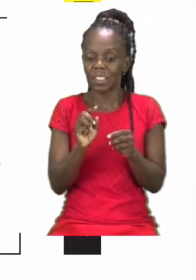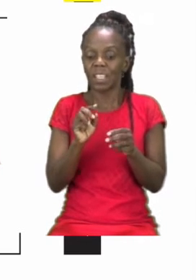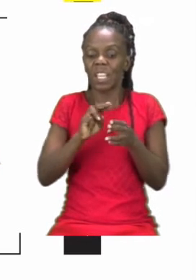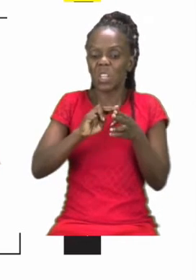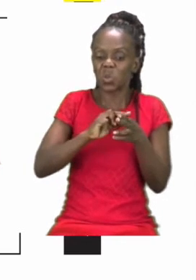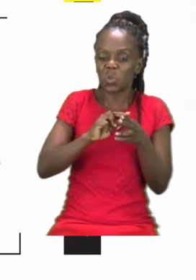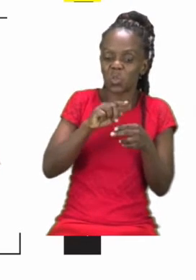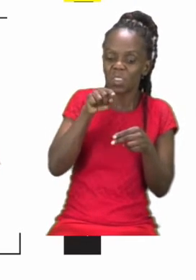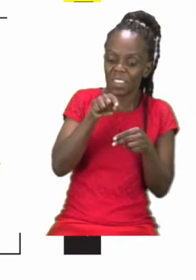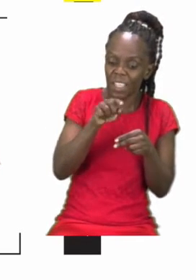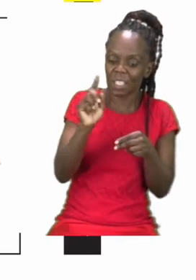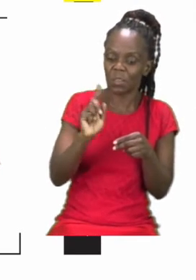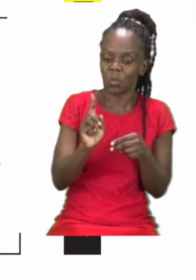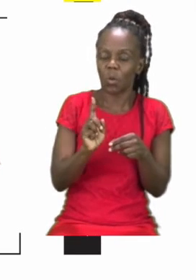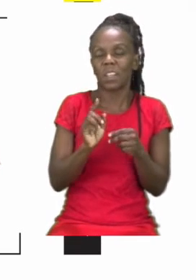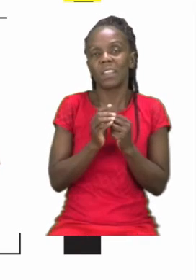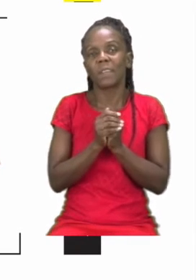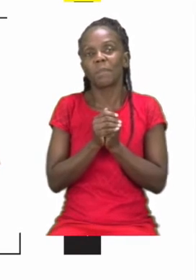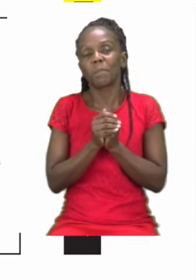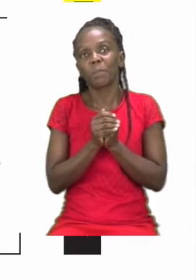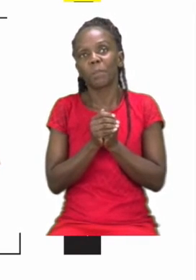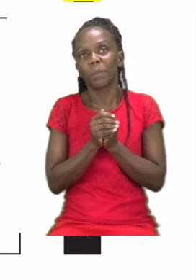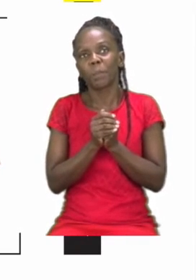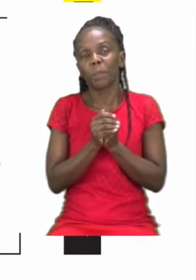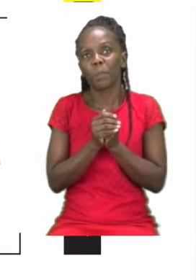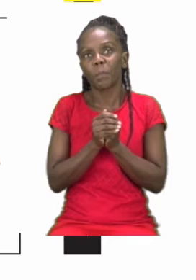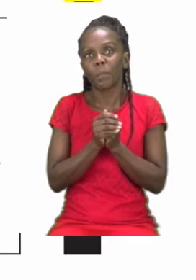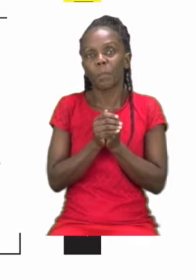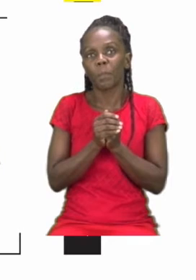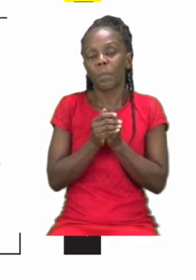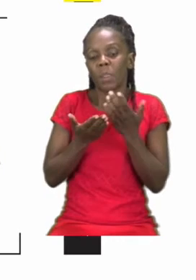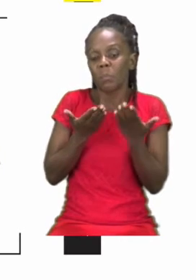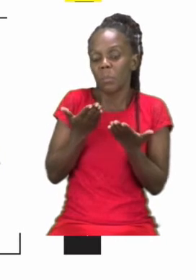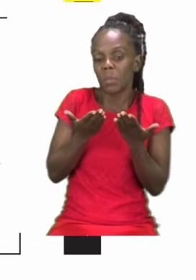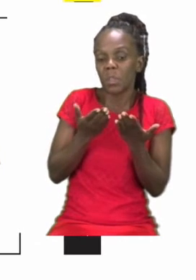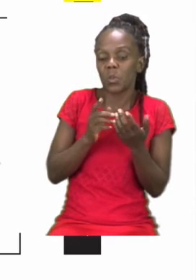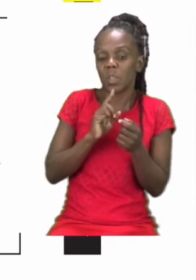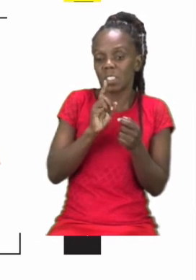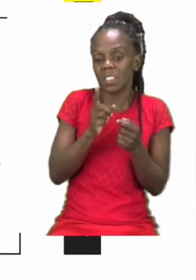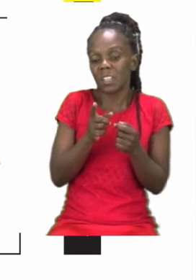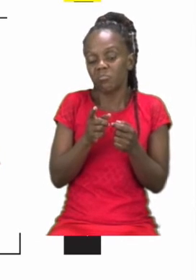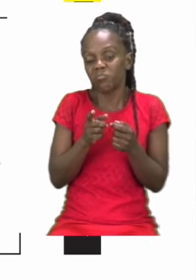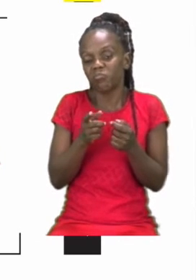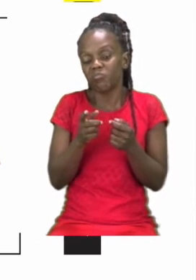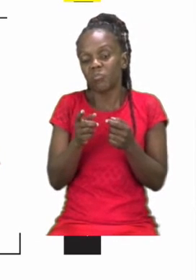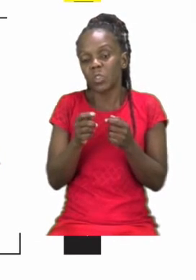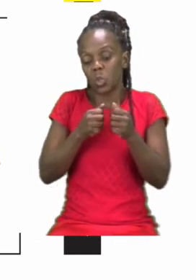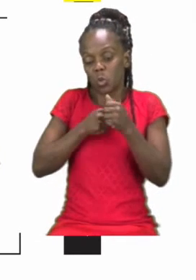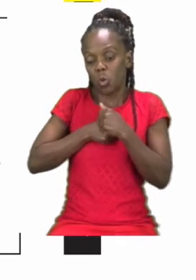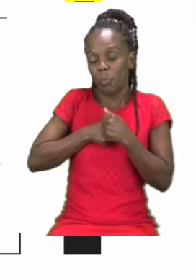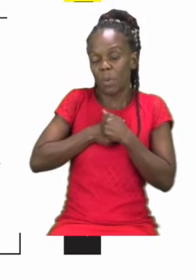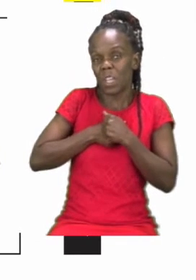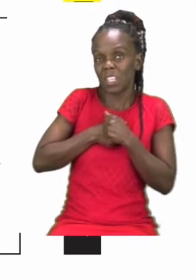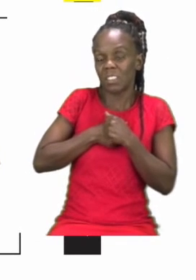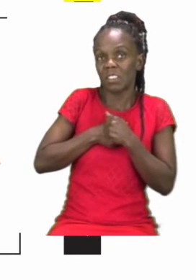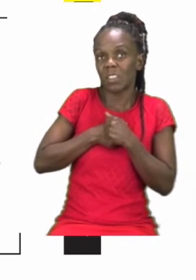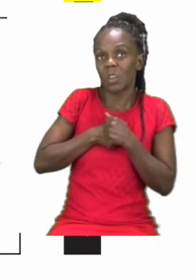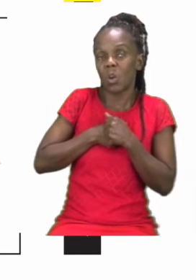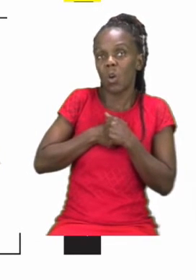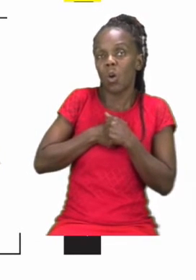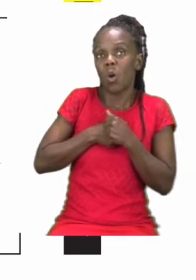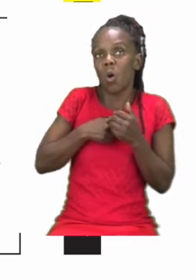can tell your parents or you can tell your teacher, and then if it is correct, you move on to the next